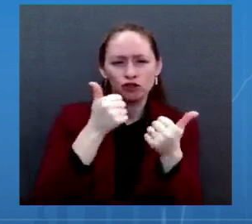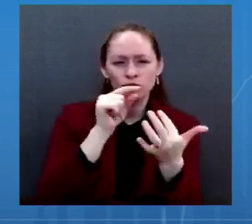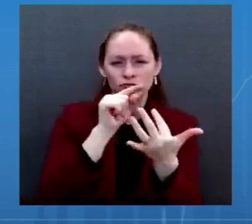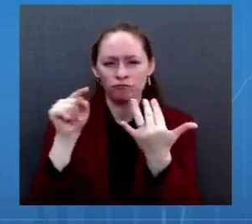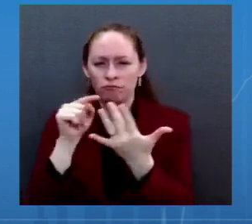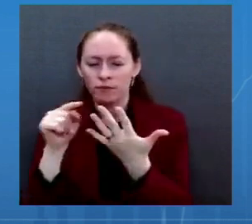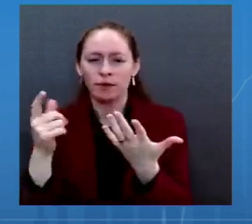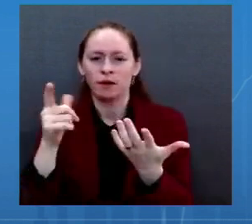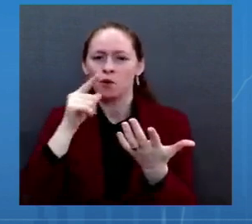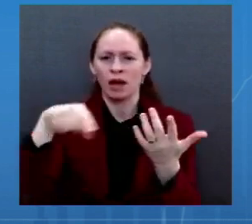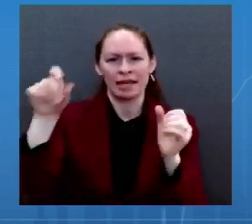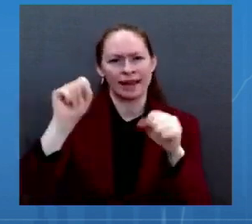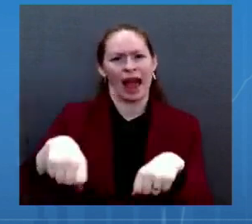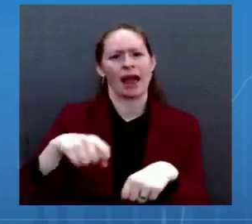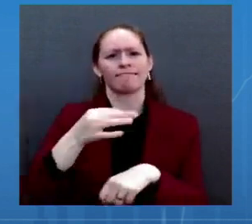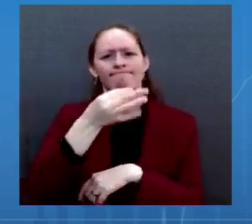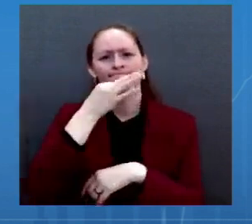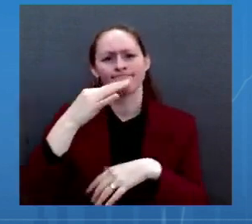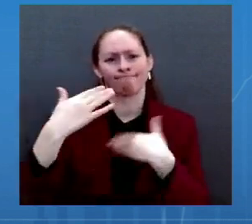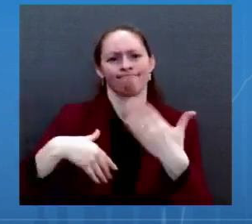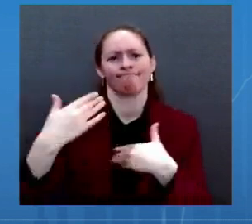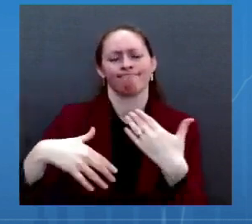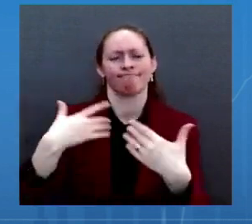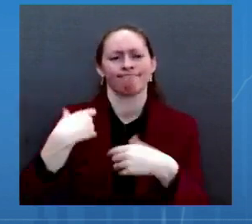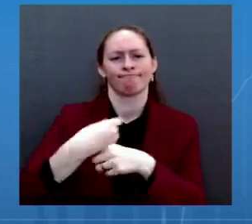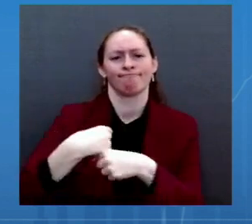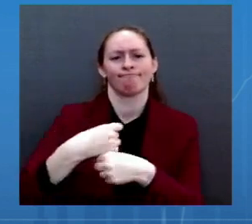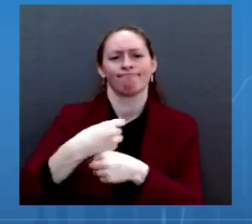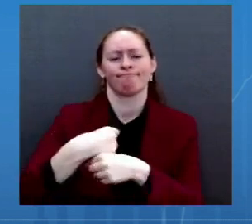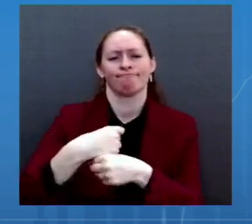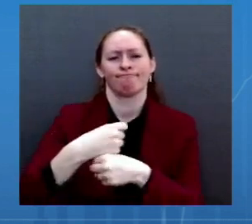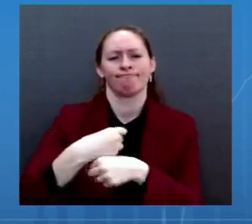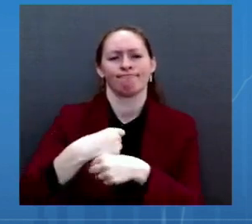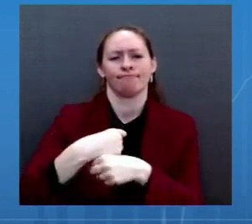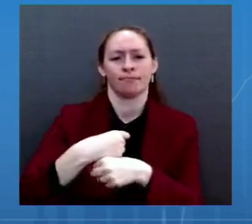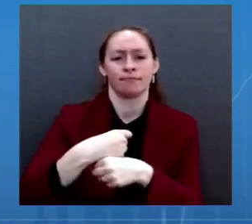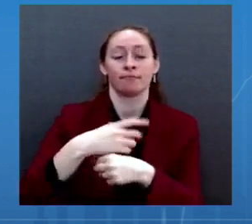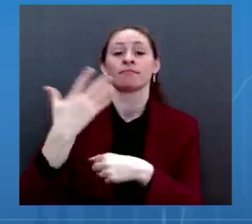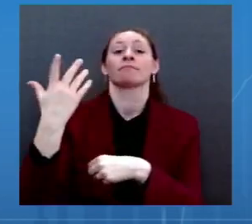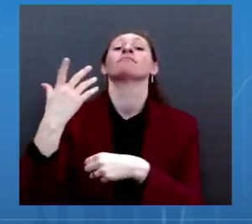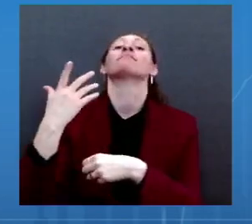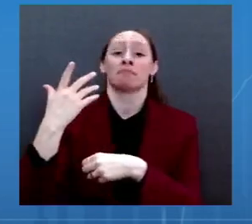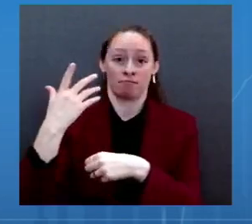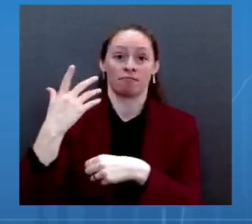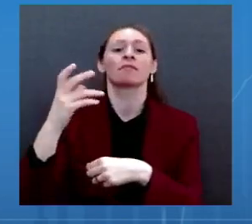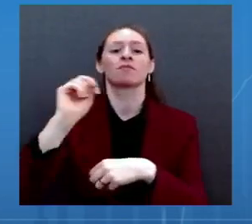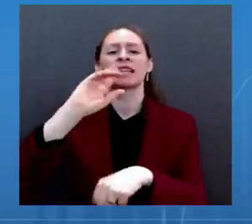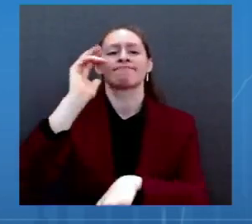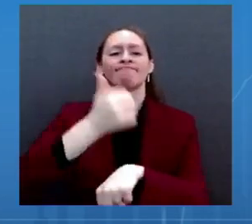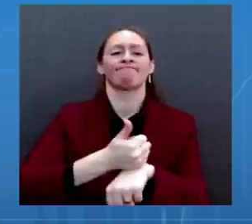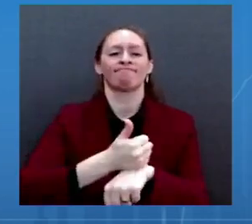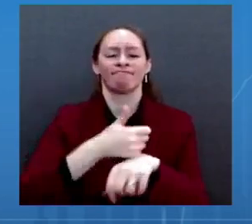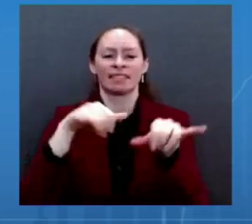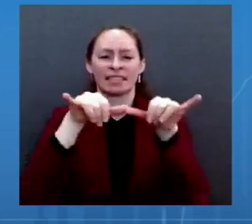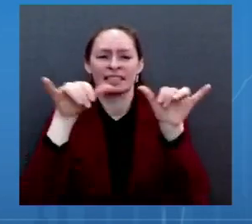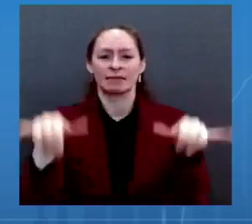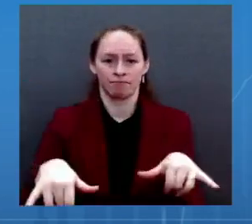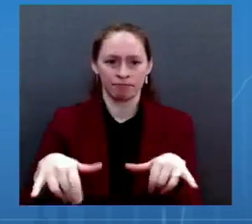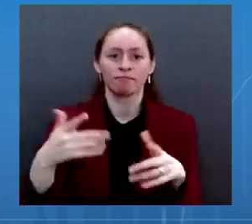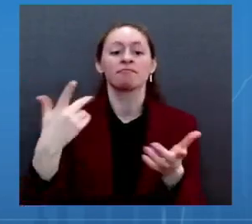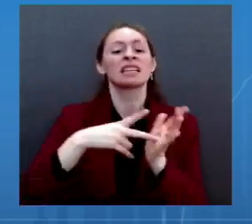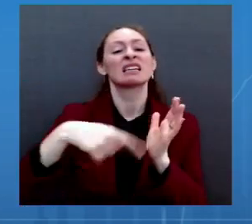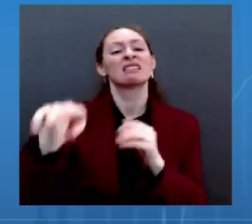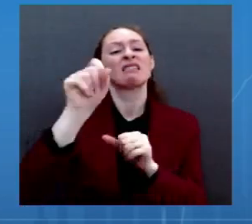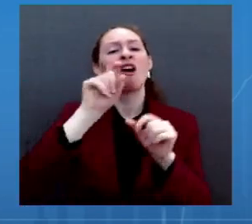system, including a new website to get these tests out to Americans. Obviously, this is an unprecedented action to have 500 million